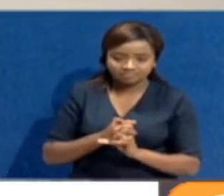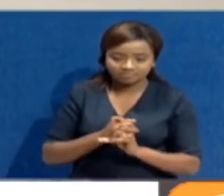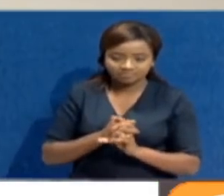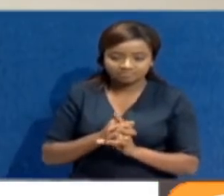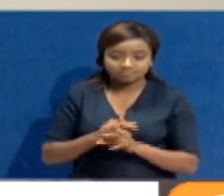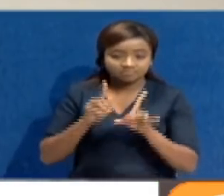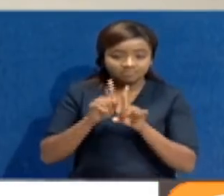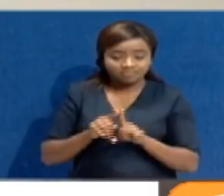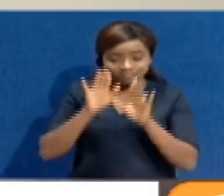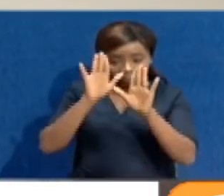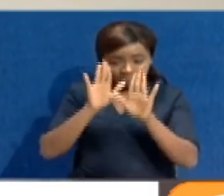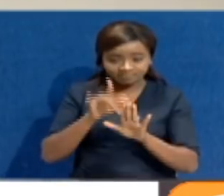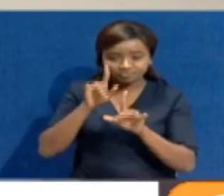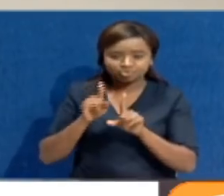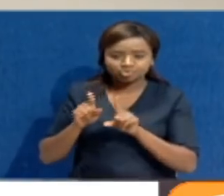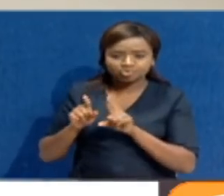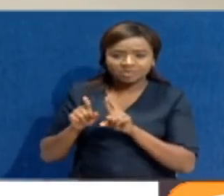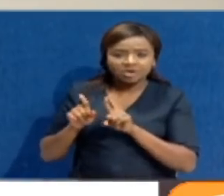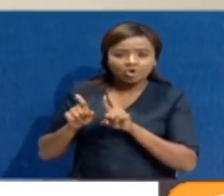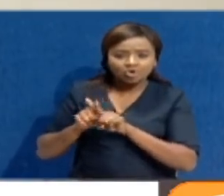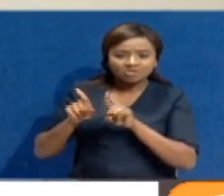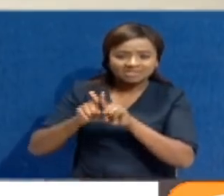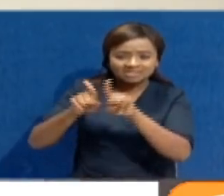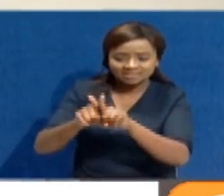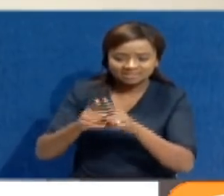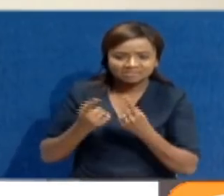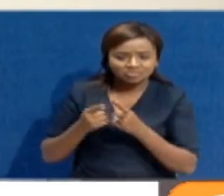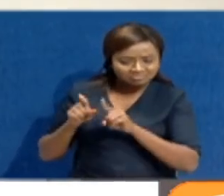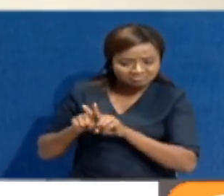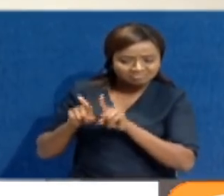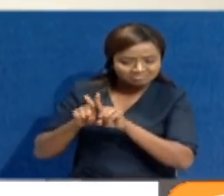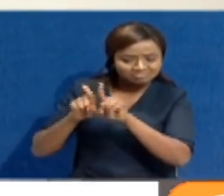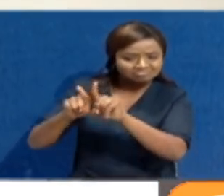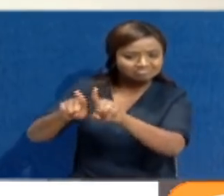Crucially, it is important to be consistent with the kind of